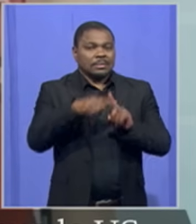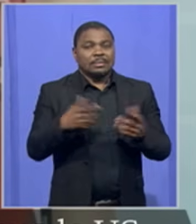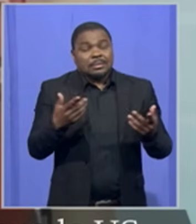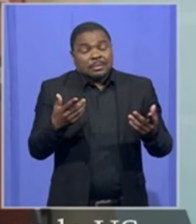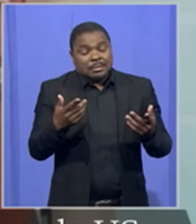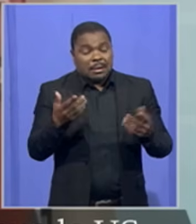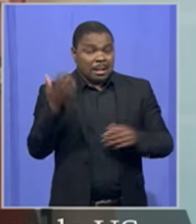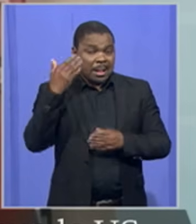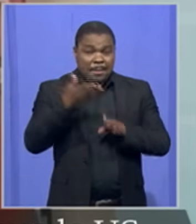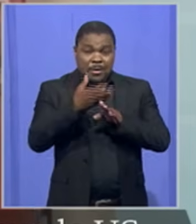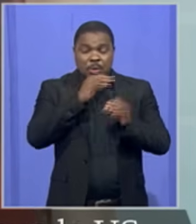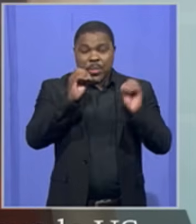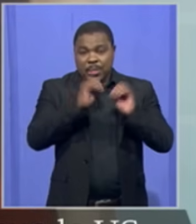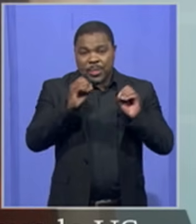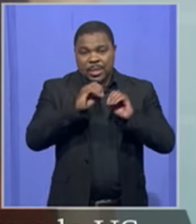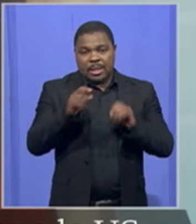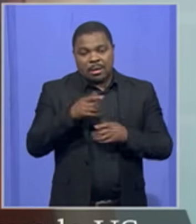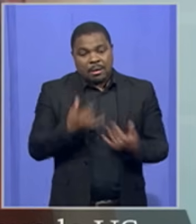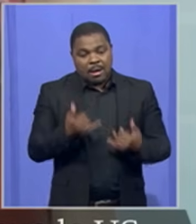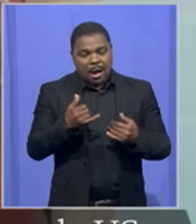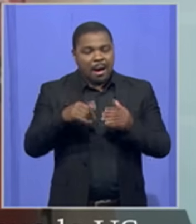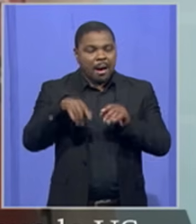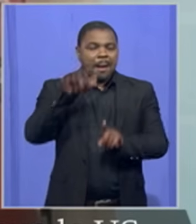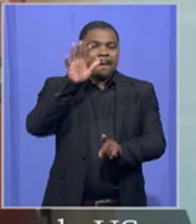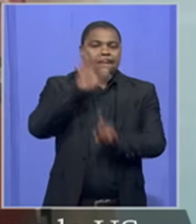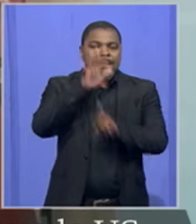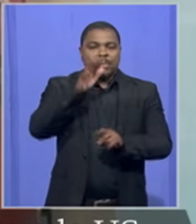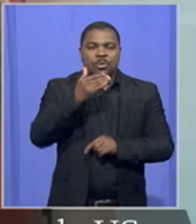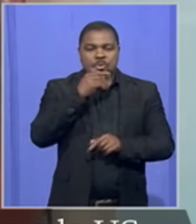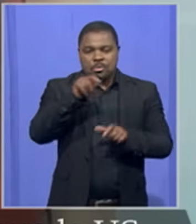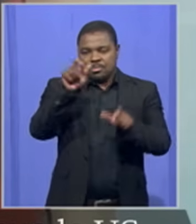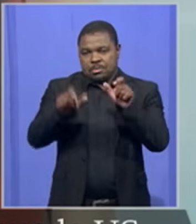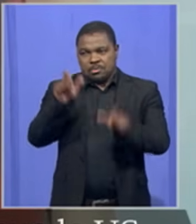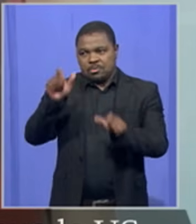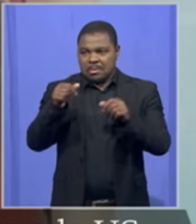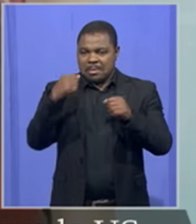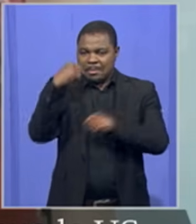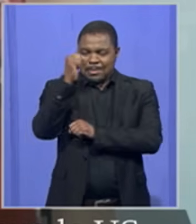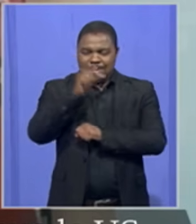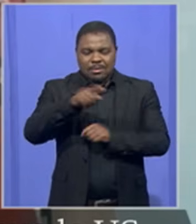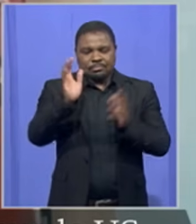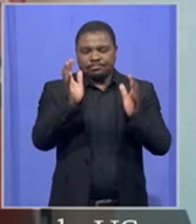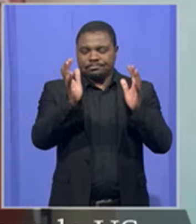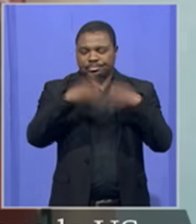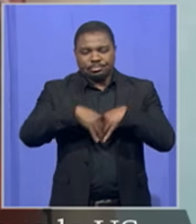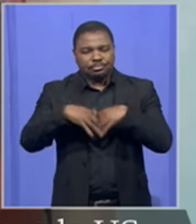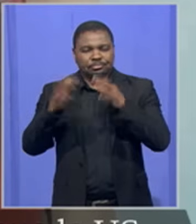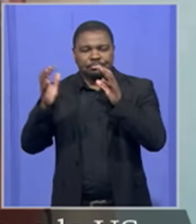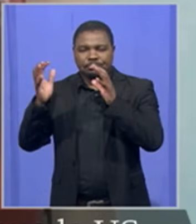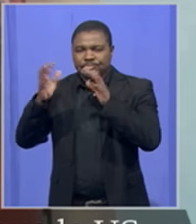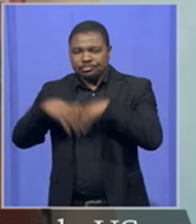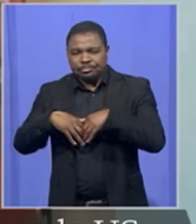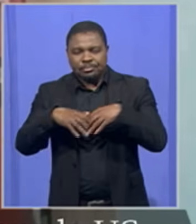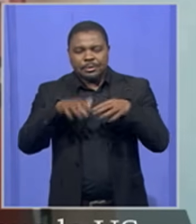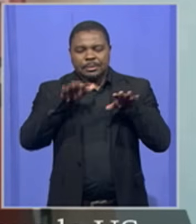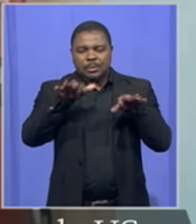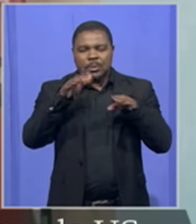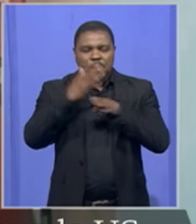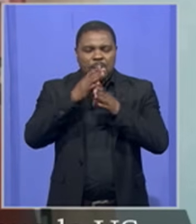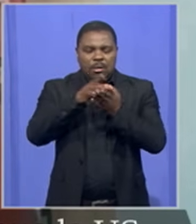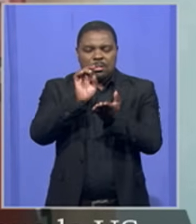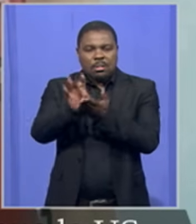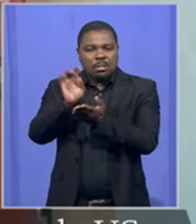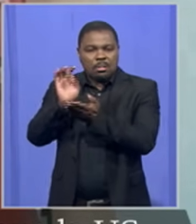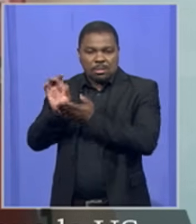levied. We've seen the human cost. We've seen factories shut down. We've seen mass layoffs, and we've also